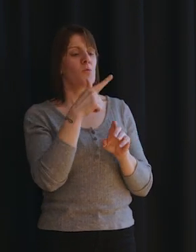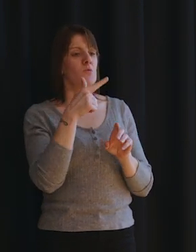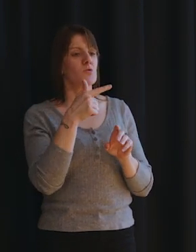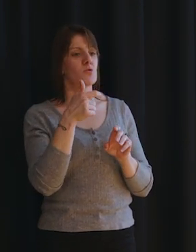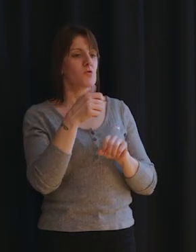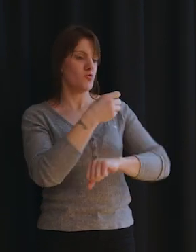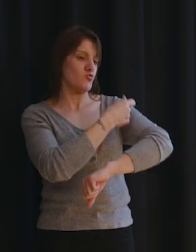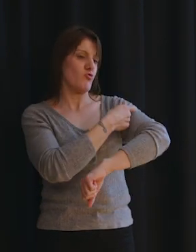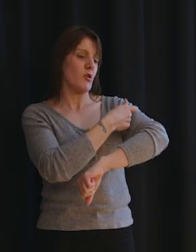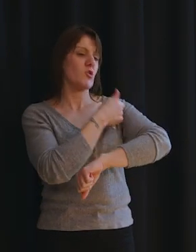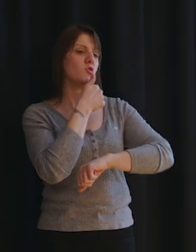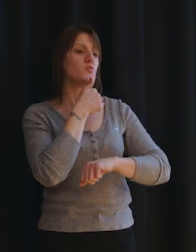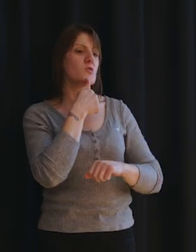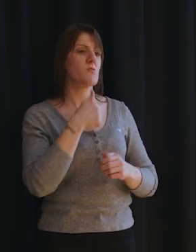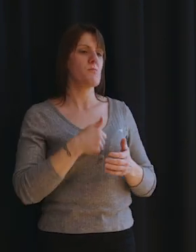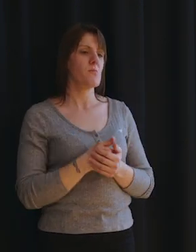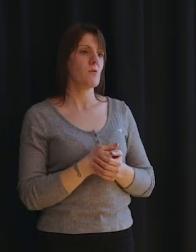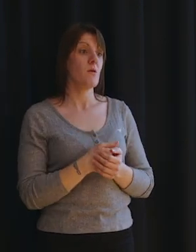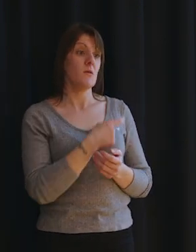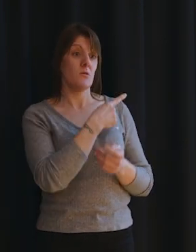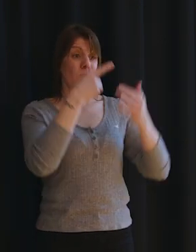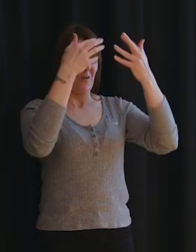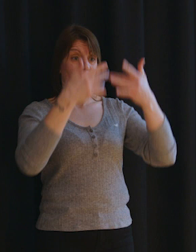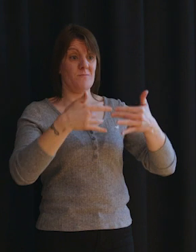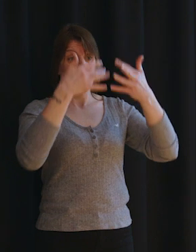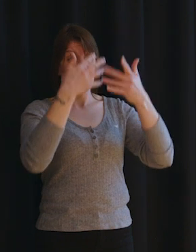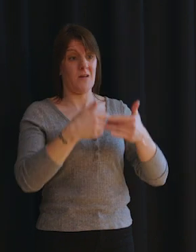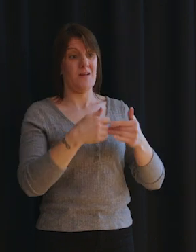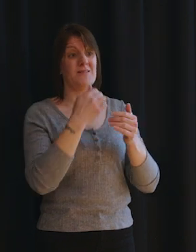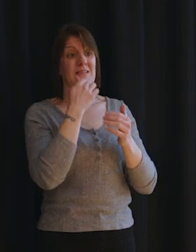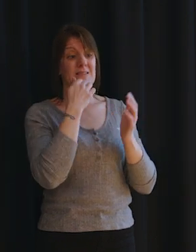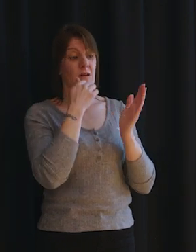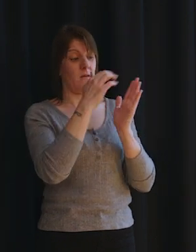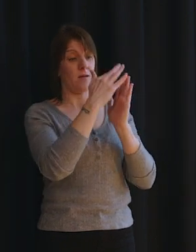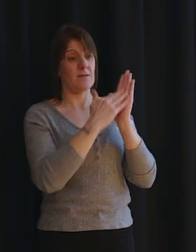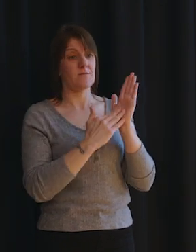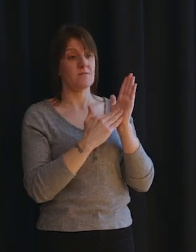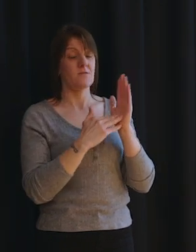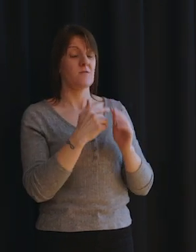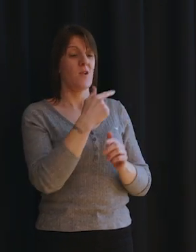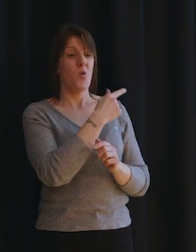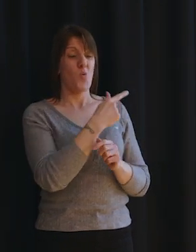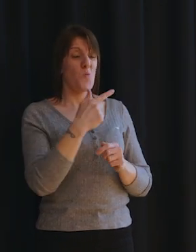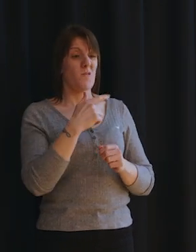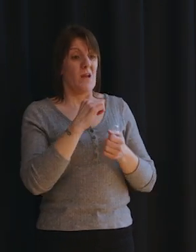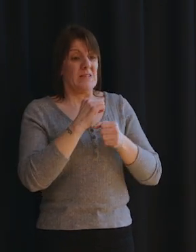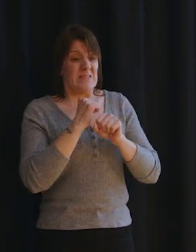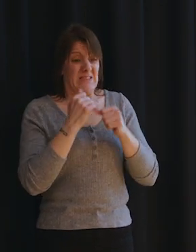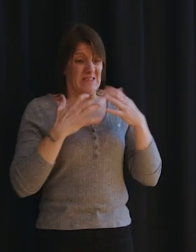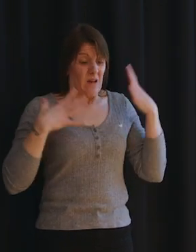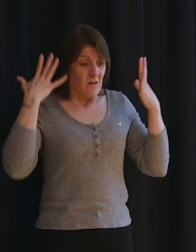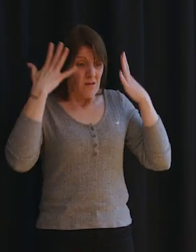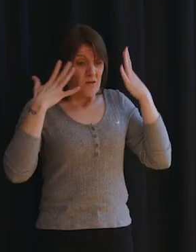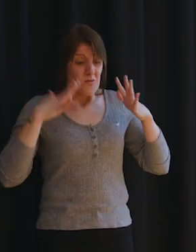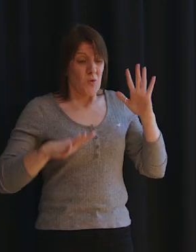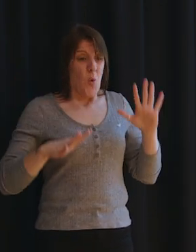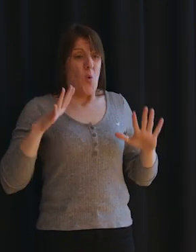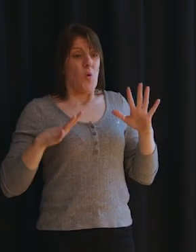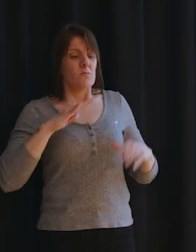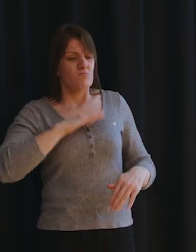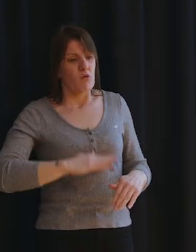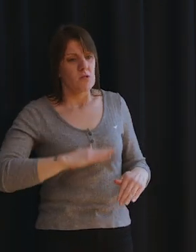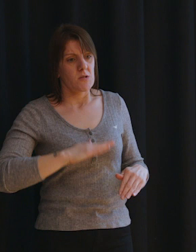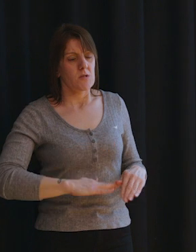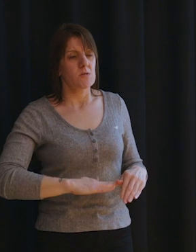our data, so 65% identified as having anxiety, low mood or depression, 40% of our young